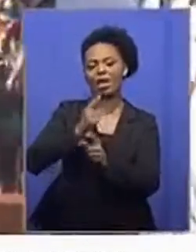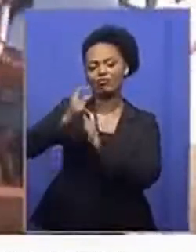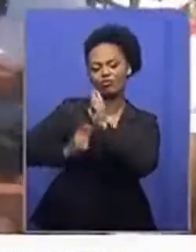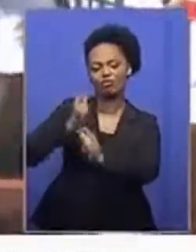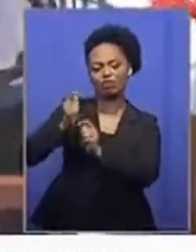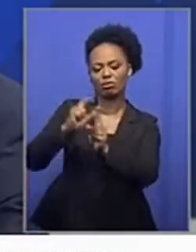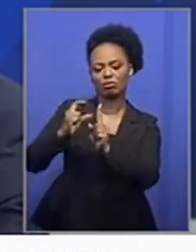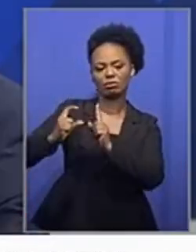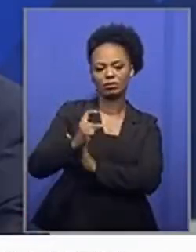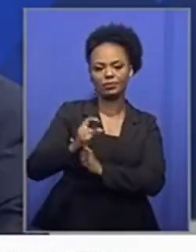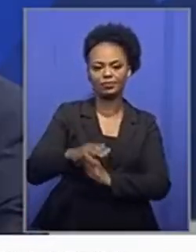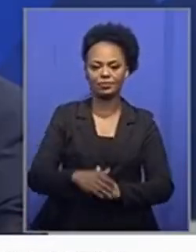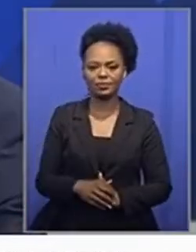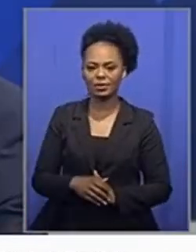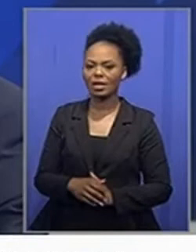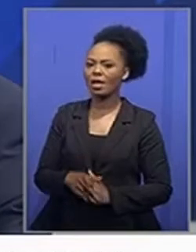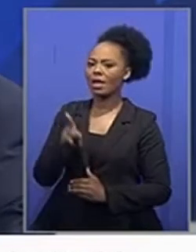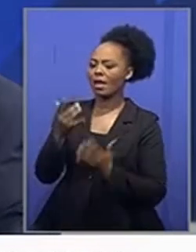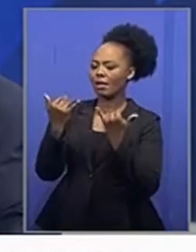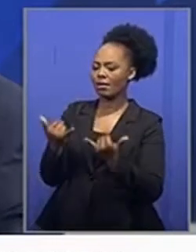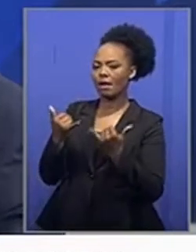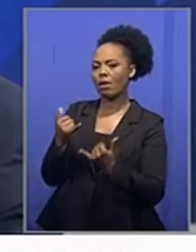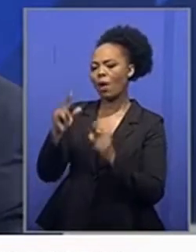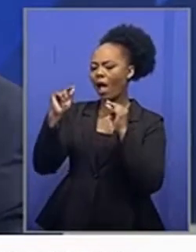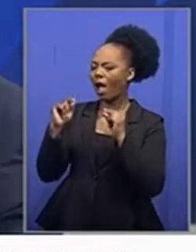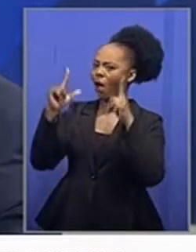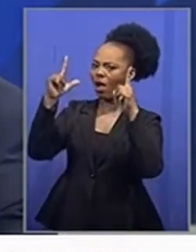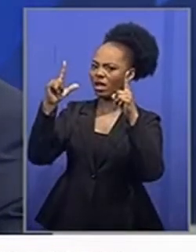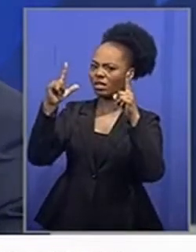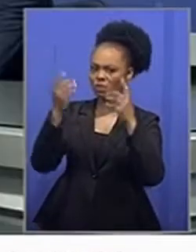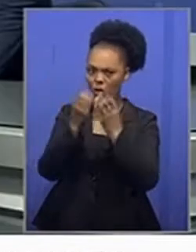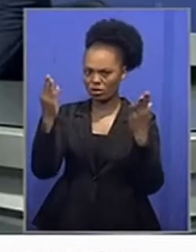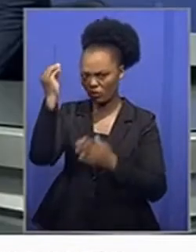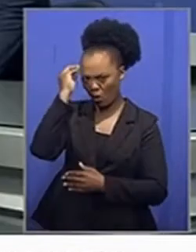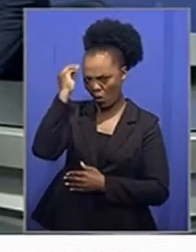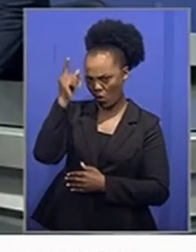Impan how sheba ona jena just in general awareness bathong e jwang?